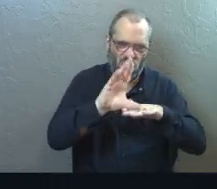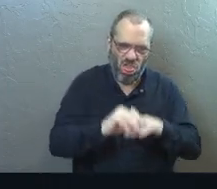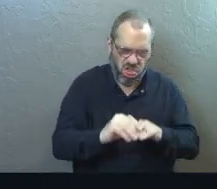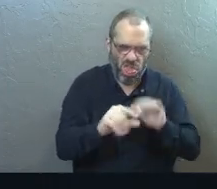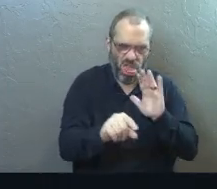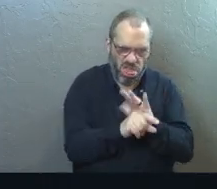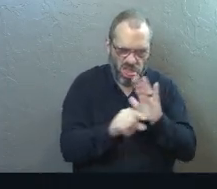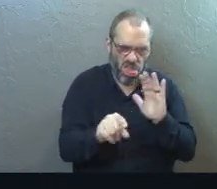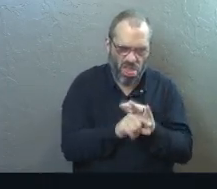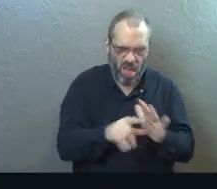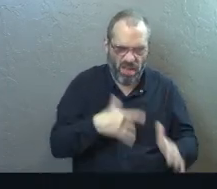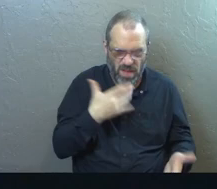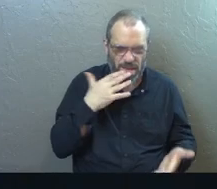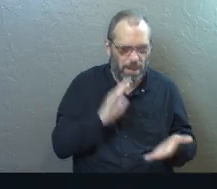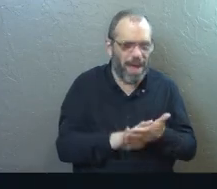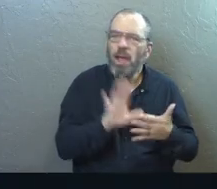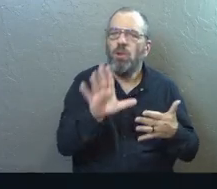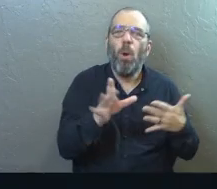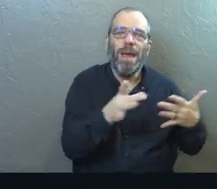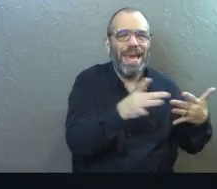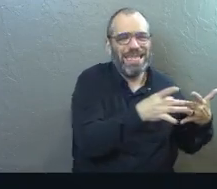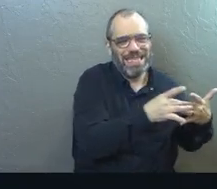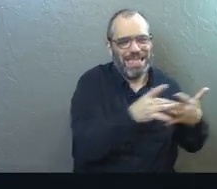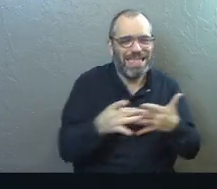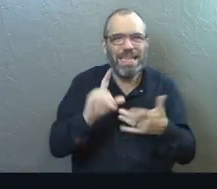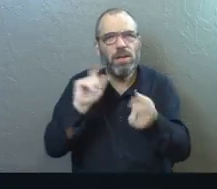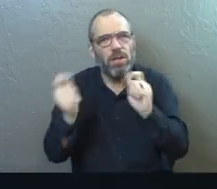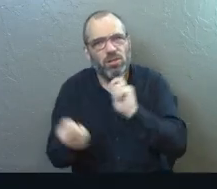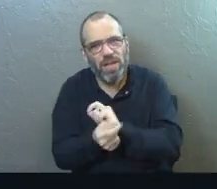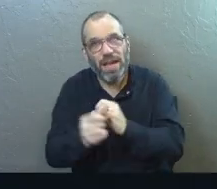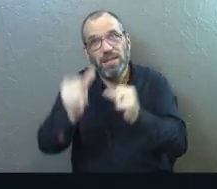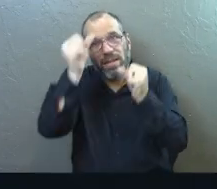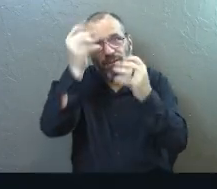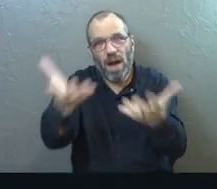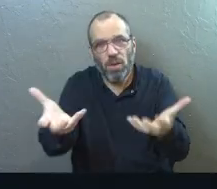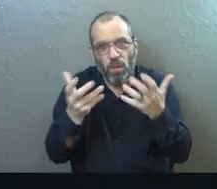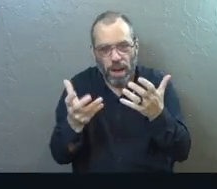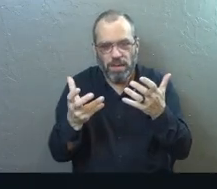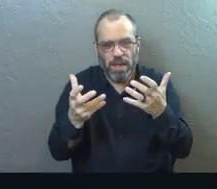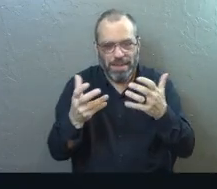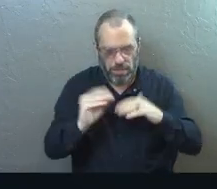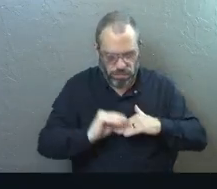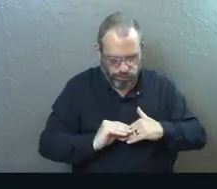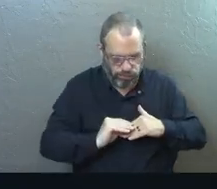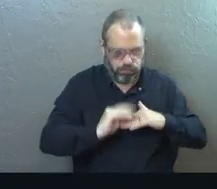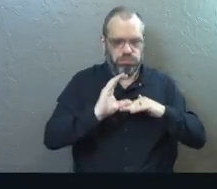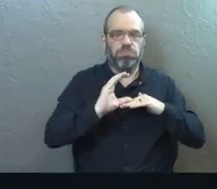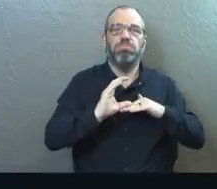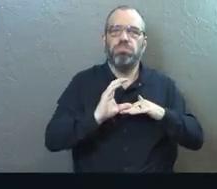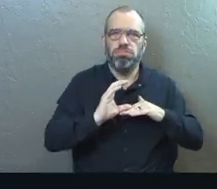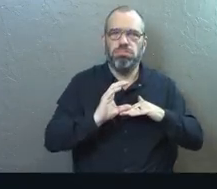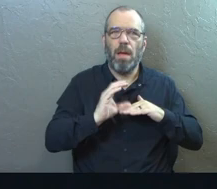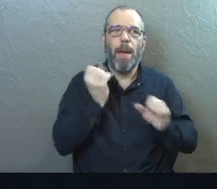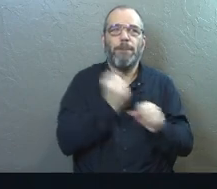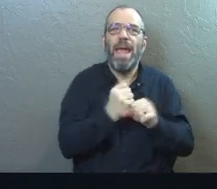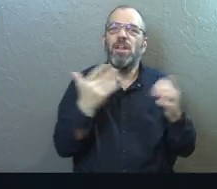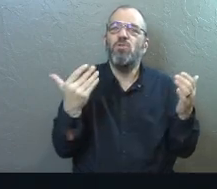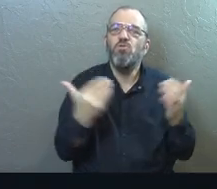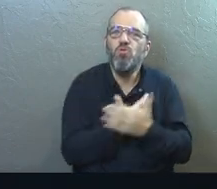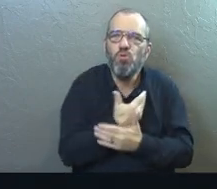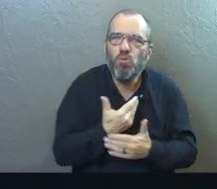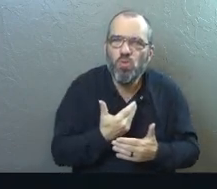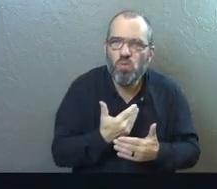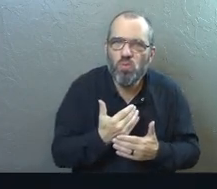change that we need to lead us in the direction that the Father has for us in order that we may be lifted up by God, made new by